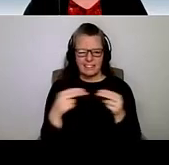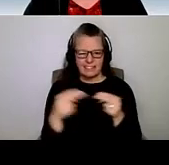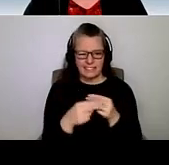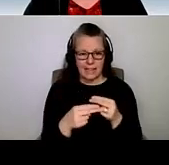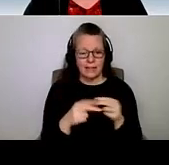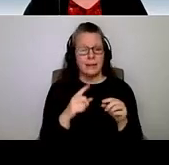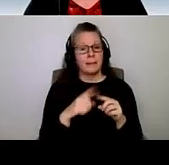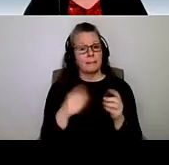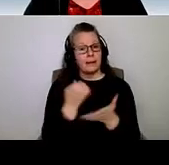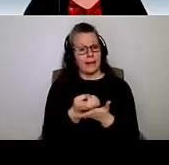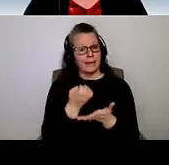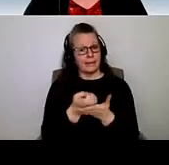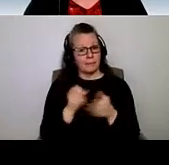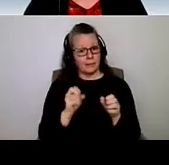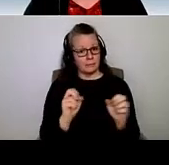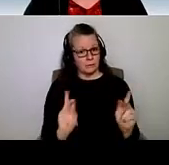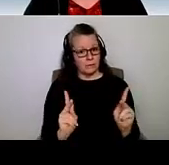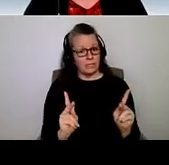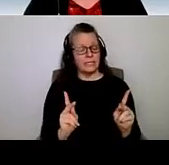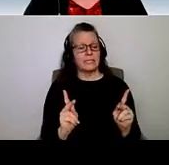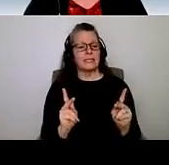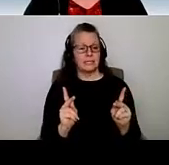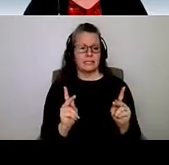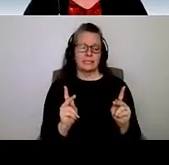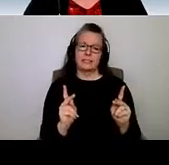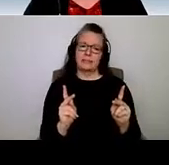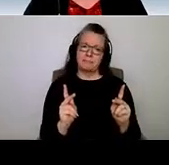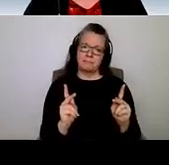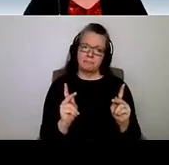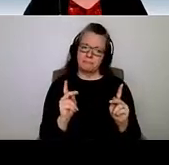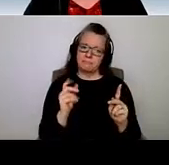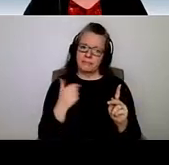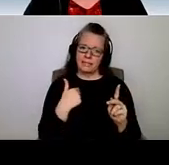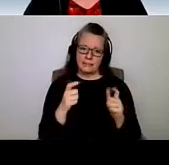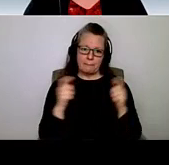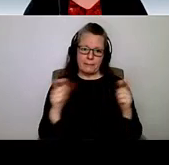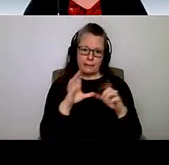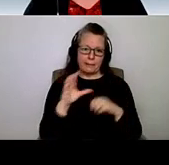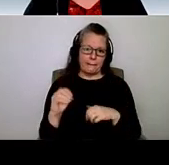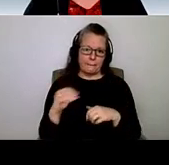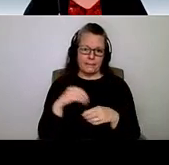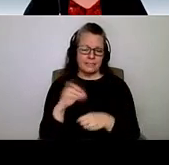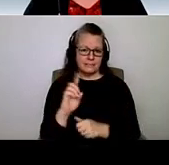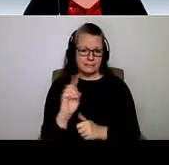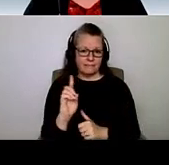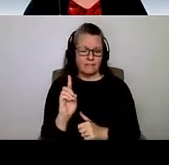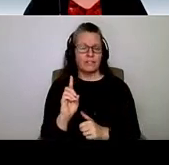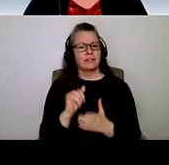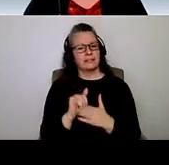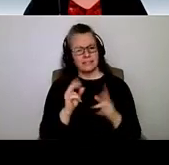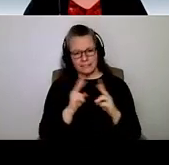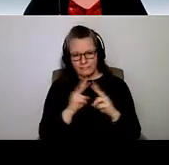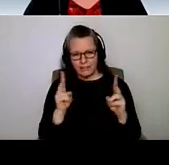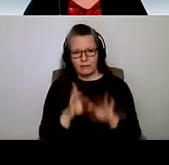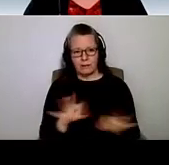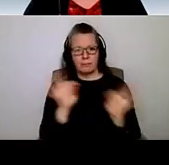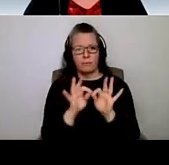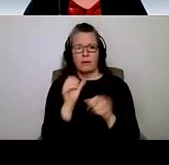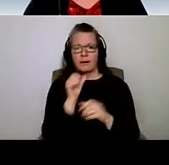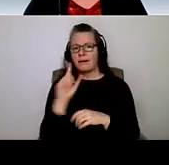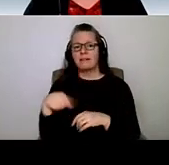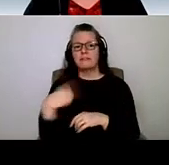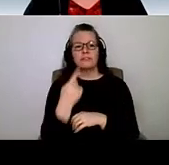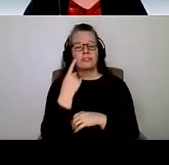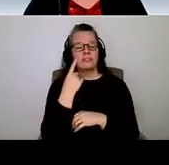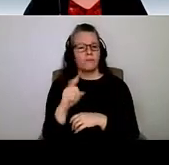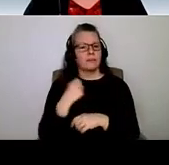know, economic opportunity as a large employer in Denver is very important, not only for the existing